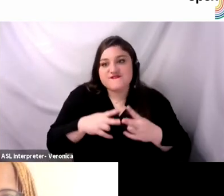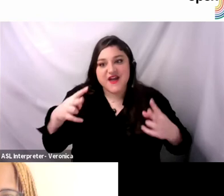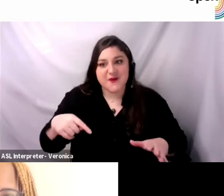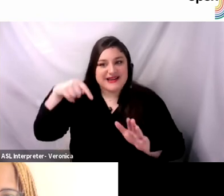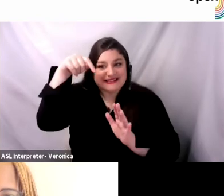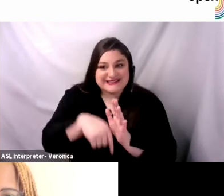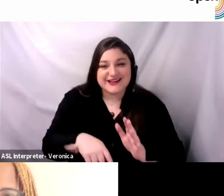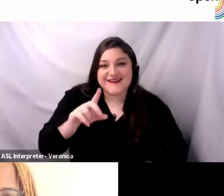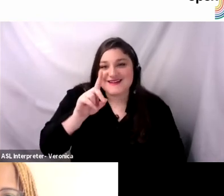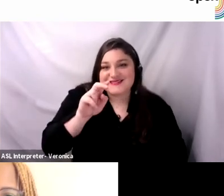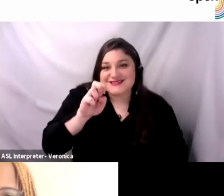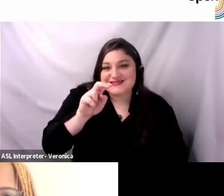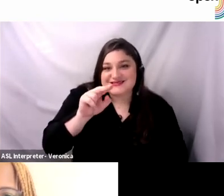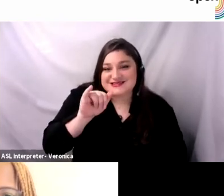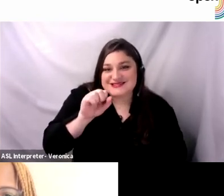coming in.